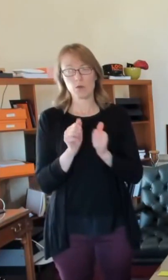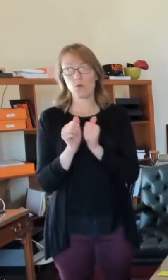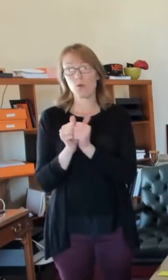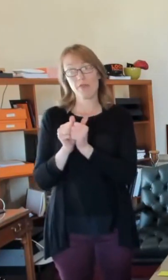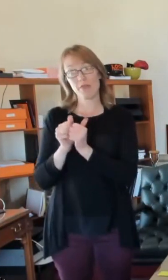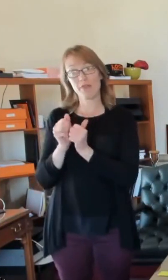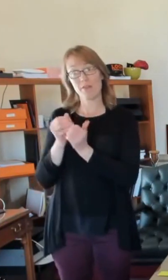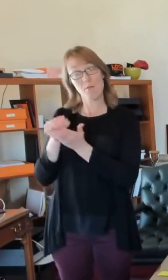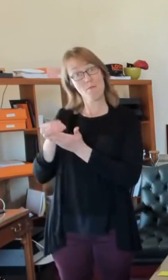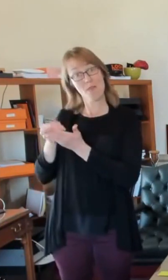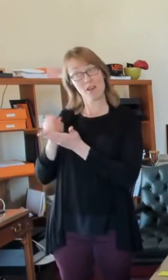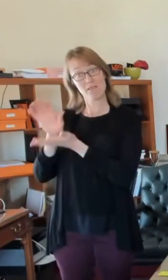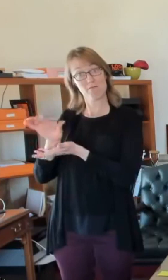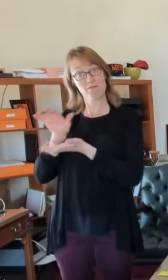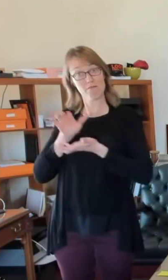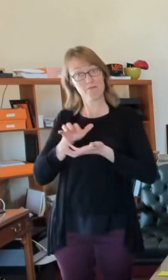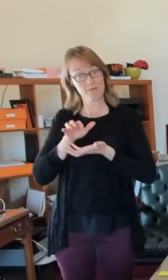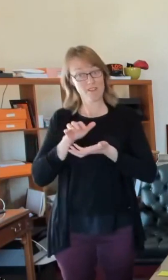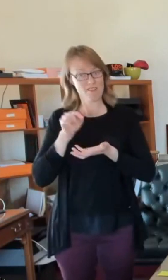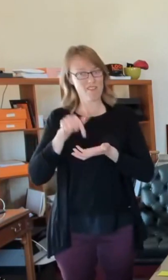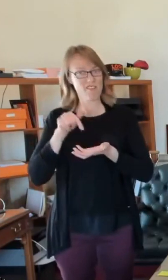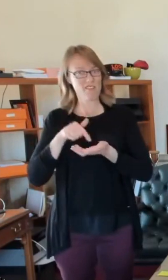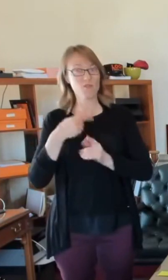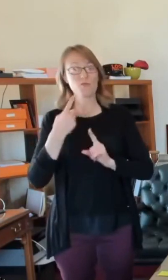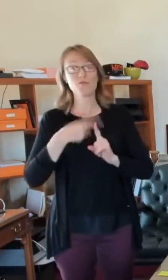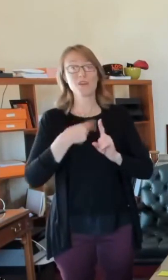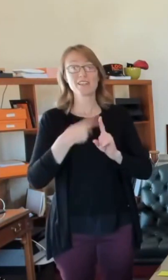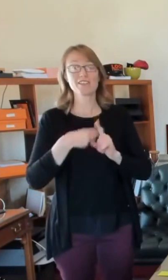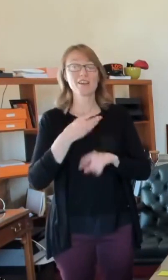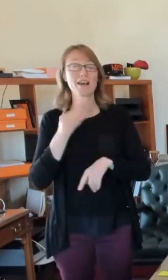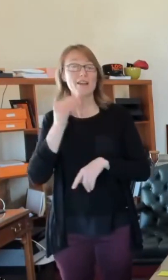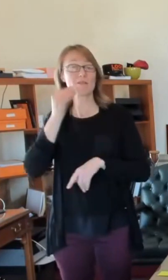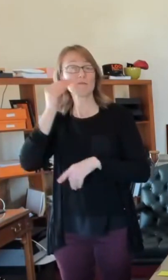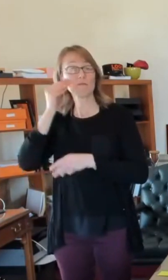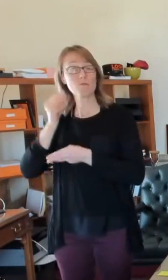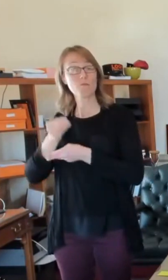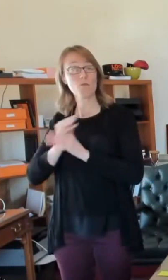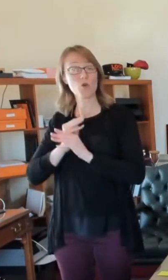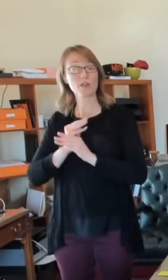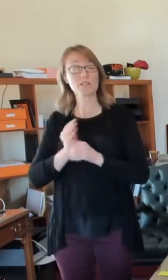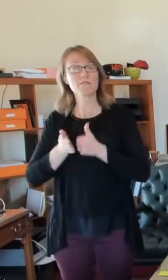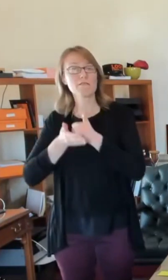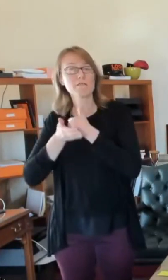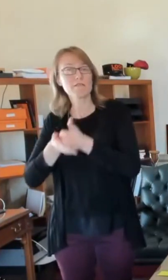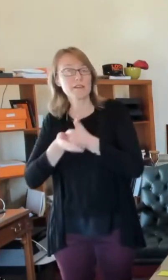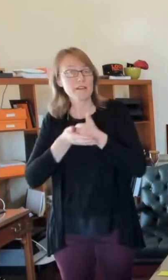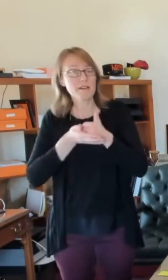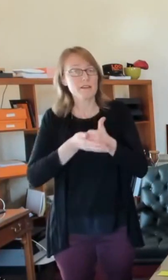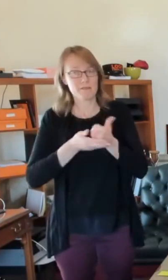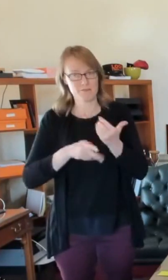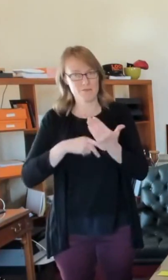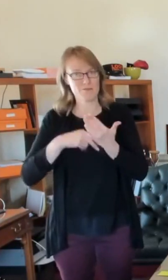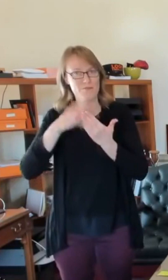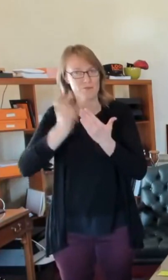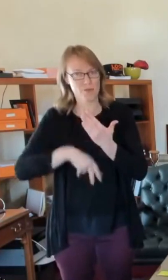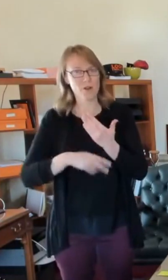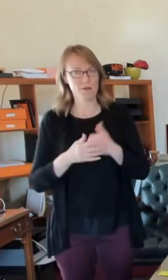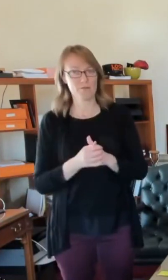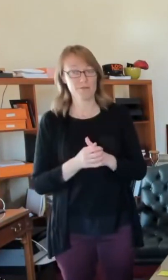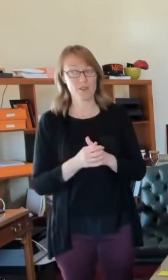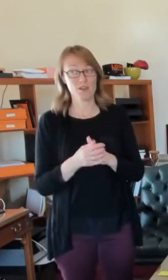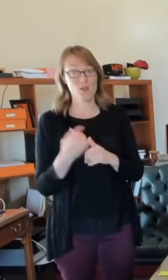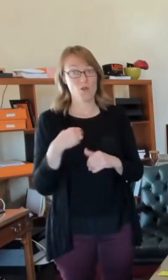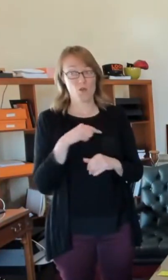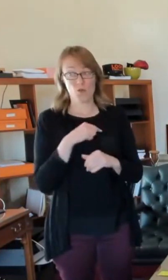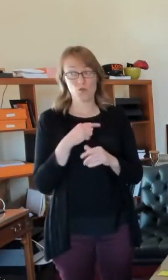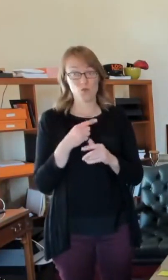with the rental and mortgage assistance program. And we have additional funding, and we are beginning to take applications for that funding